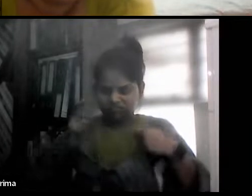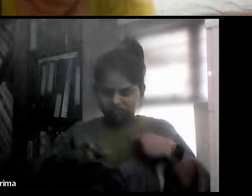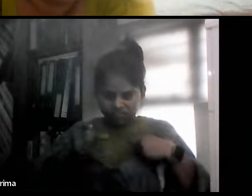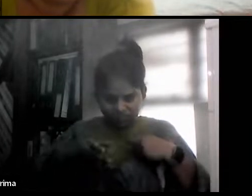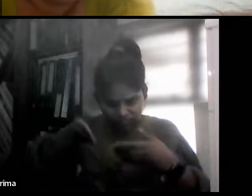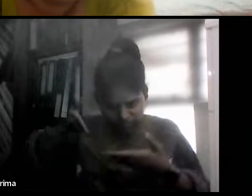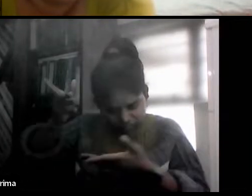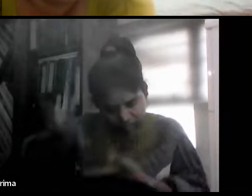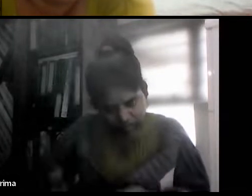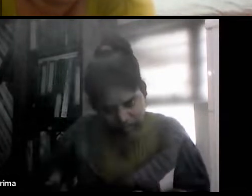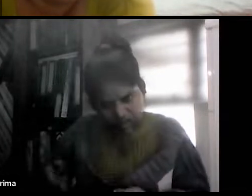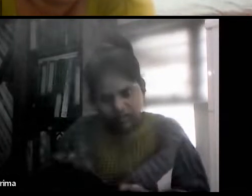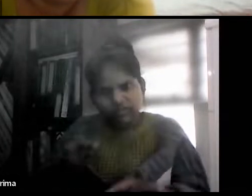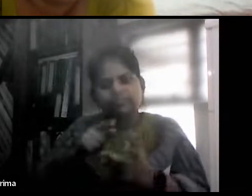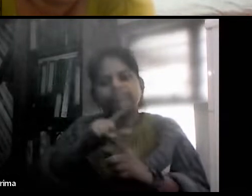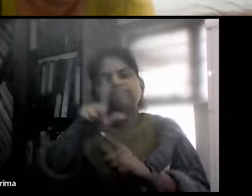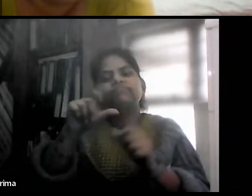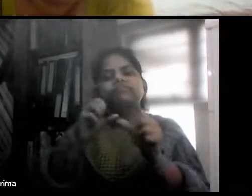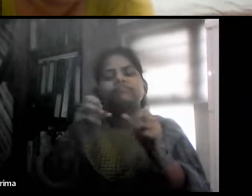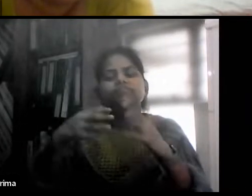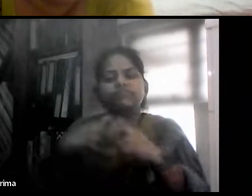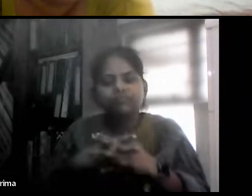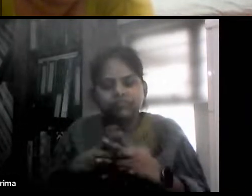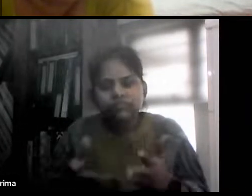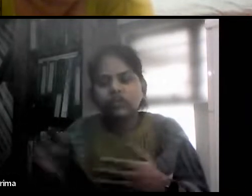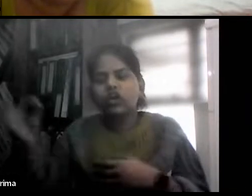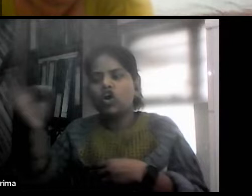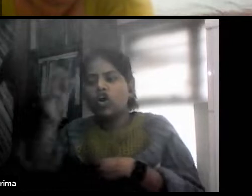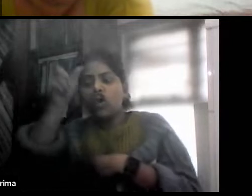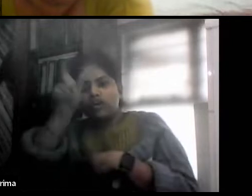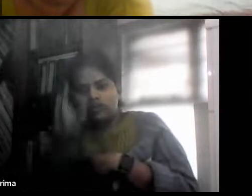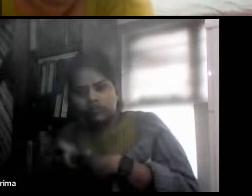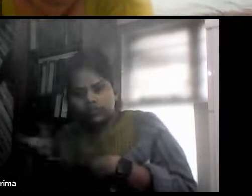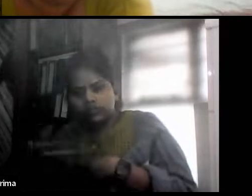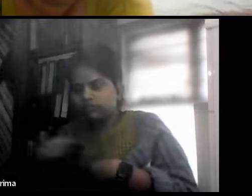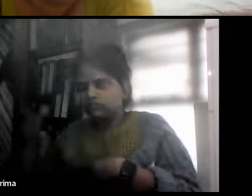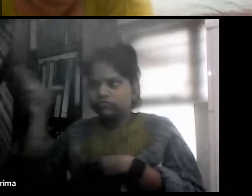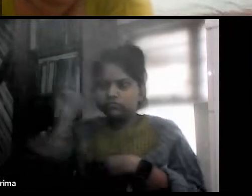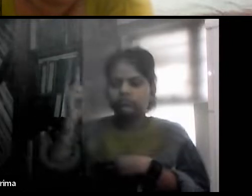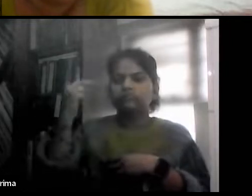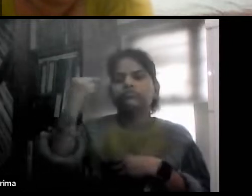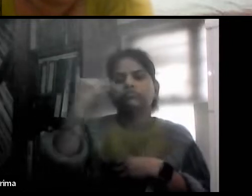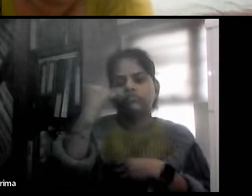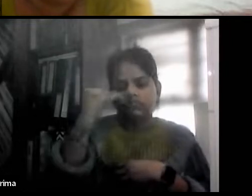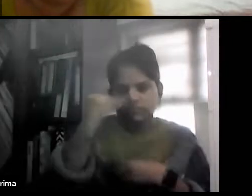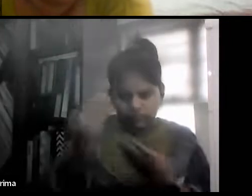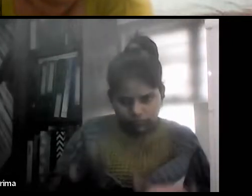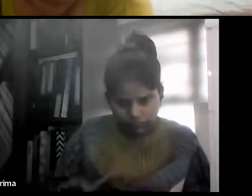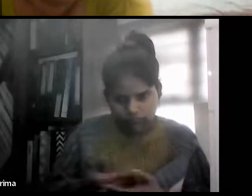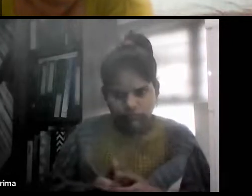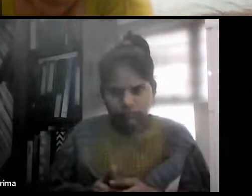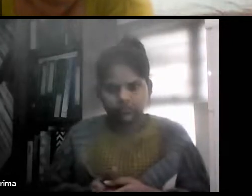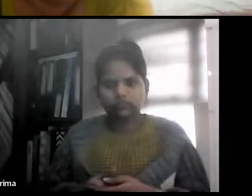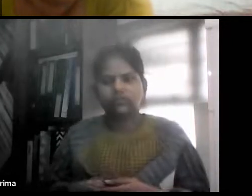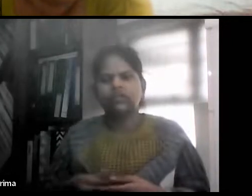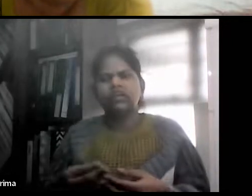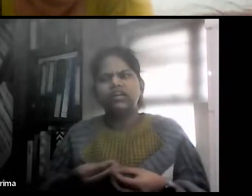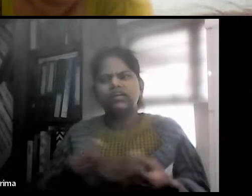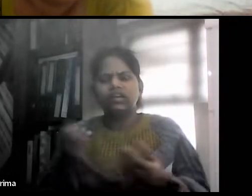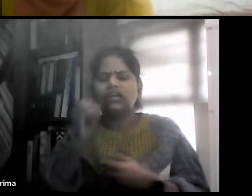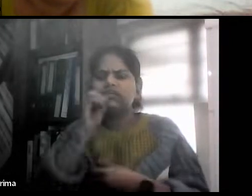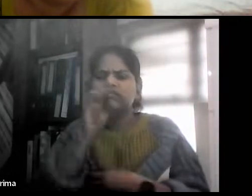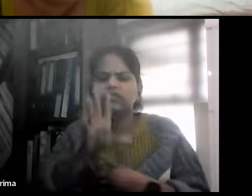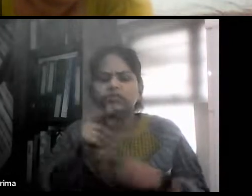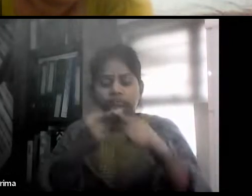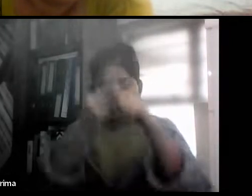in the officers to basically listen to us. And most of for your information, what is actually happening in the state of Tamil Nadu, I